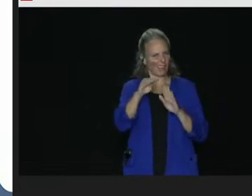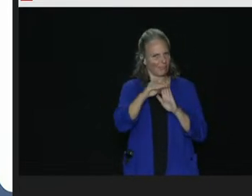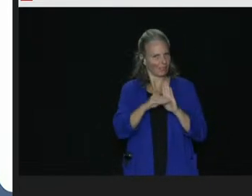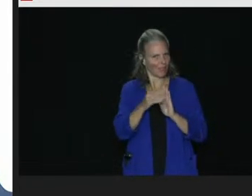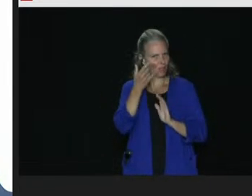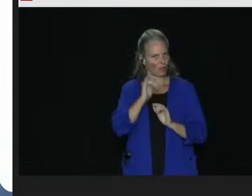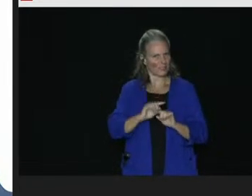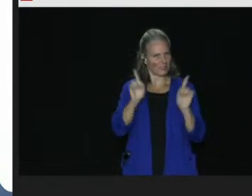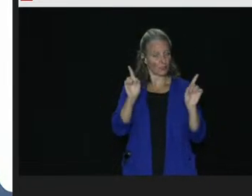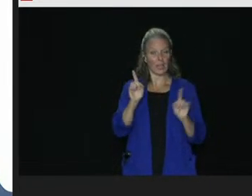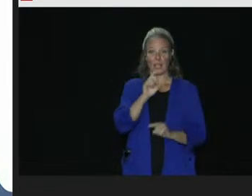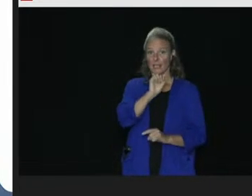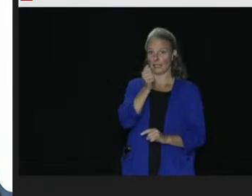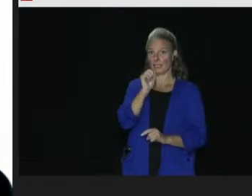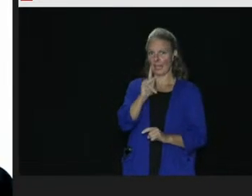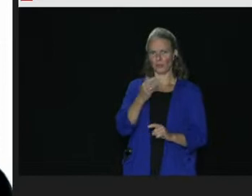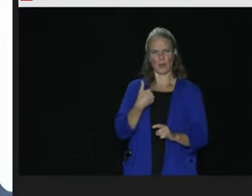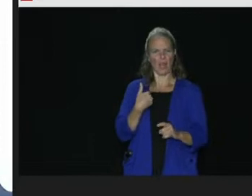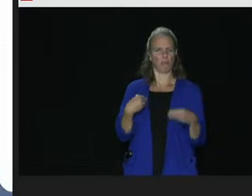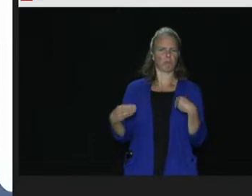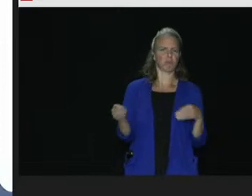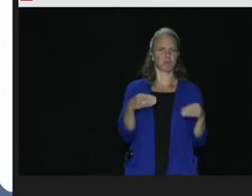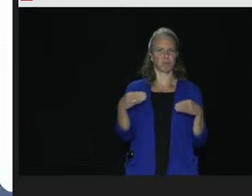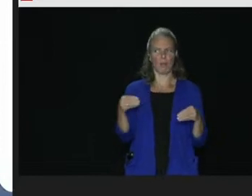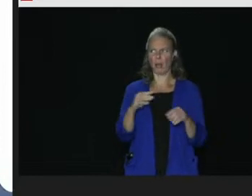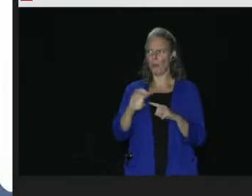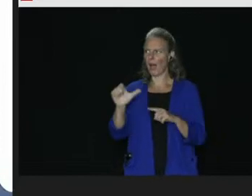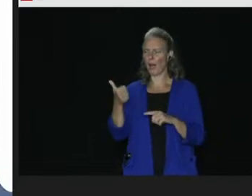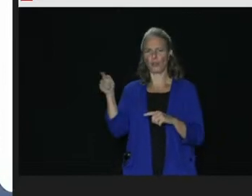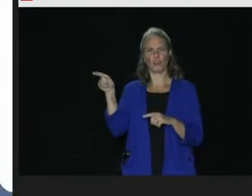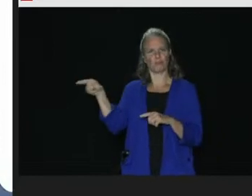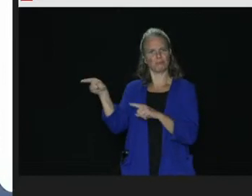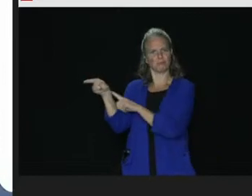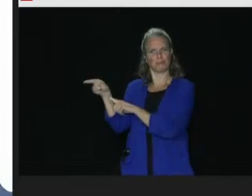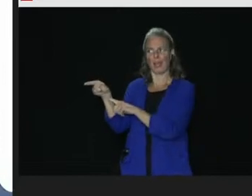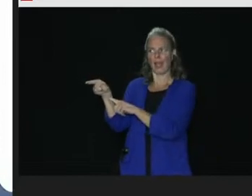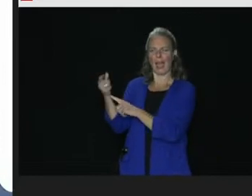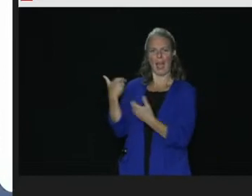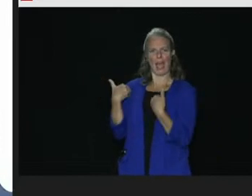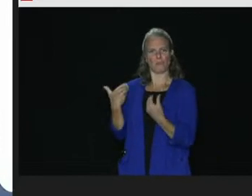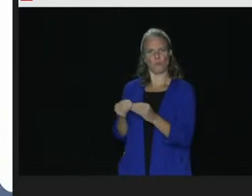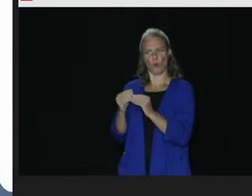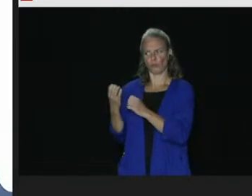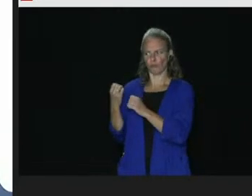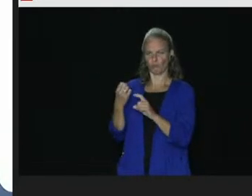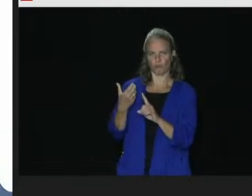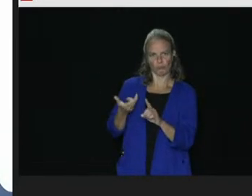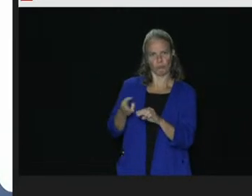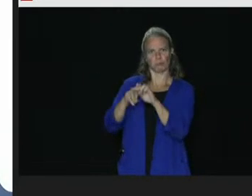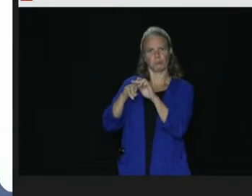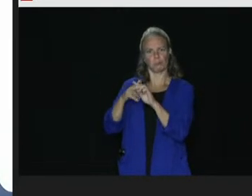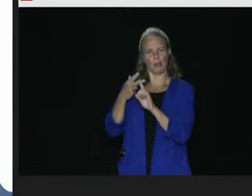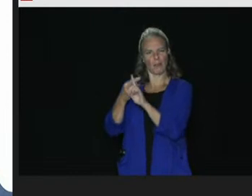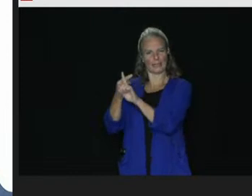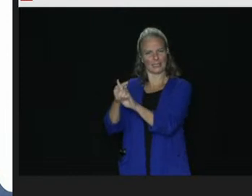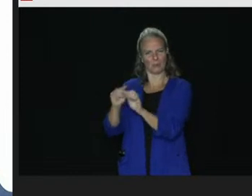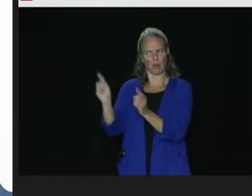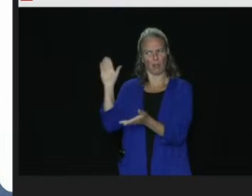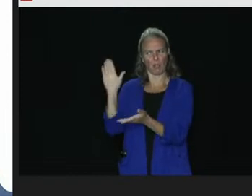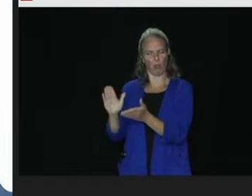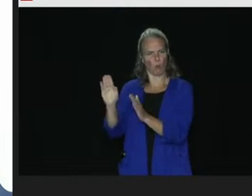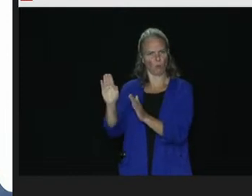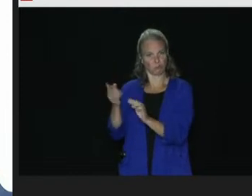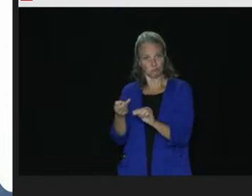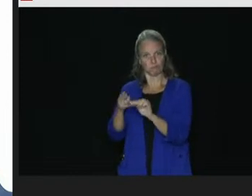for private gatherings, whereas provinces with higher vaccination rates seem to have stricter limits. So what are you suggesting people do for this